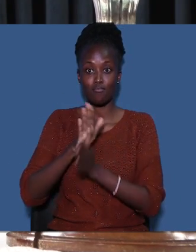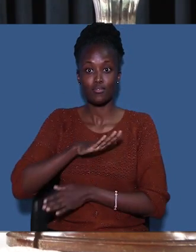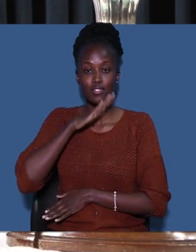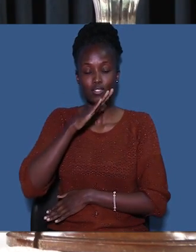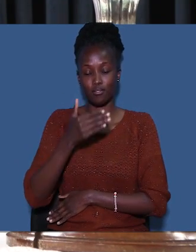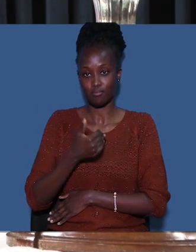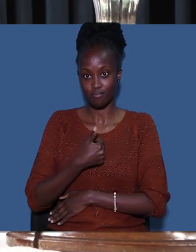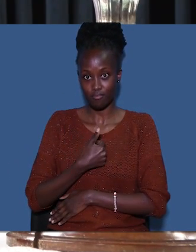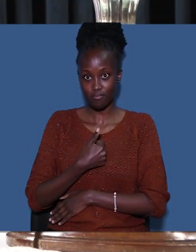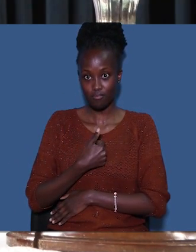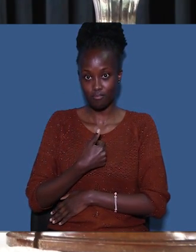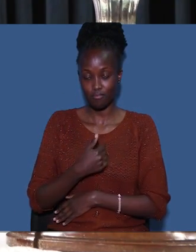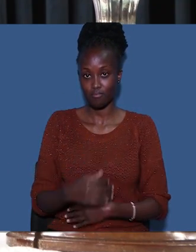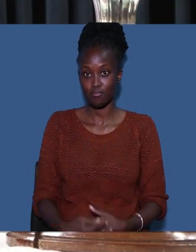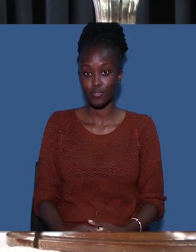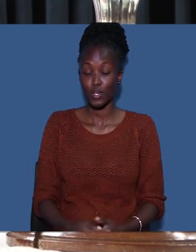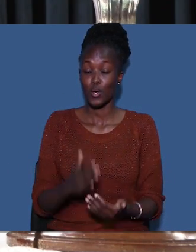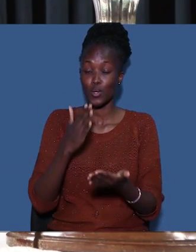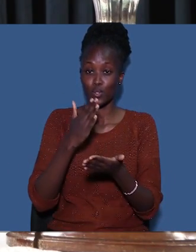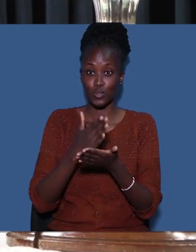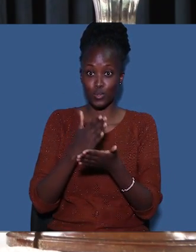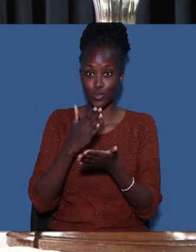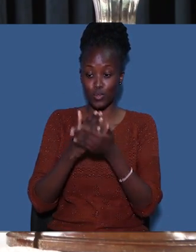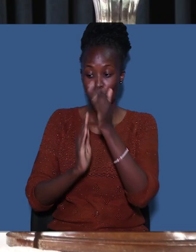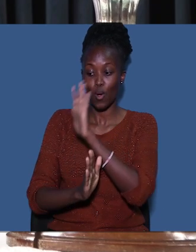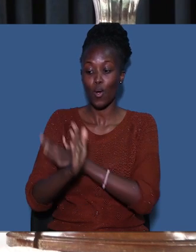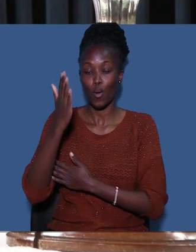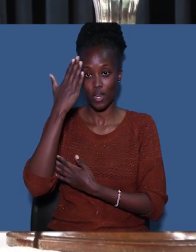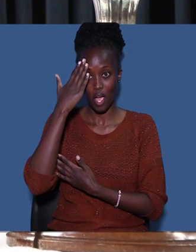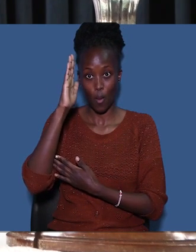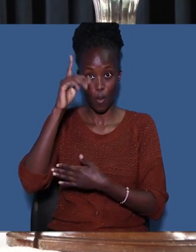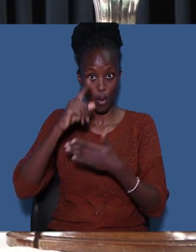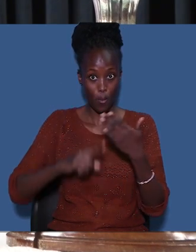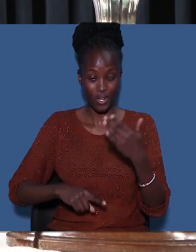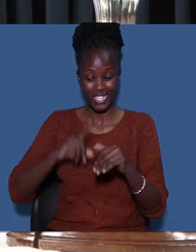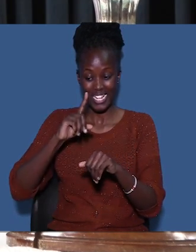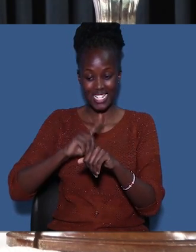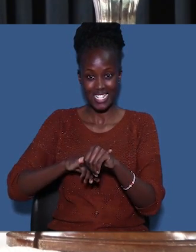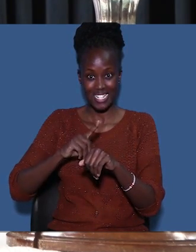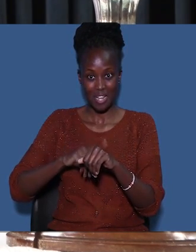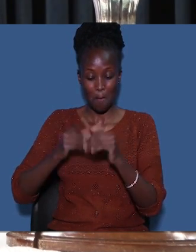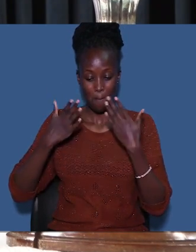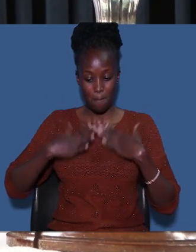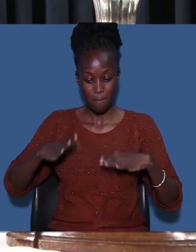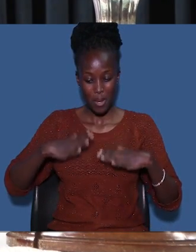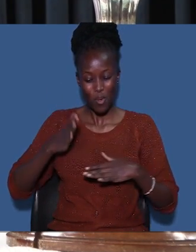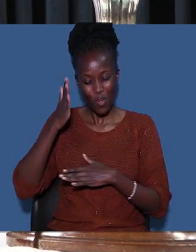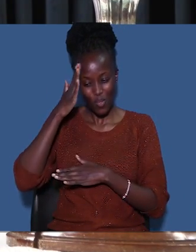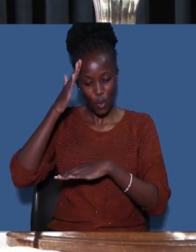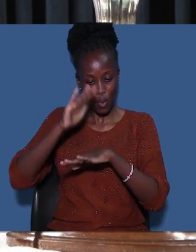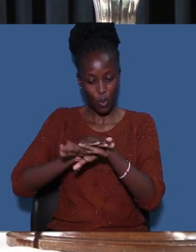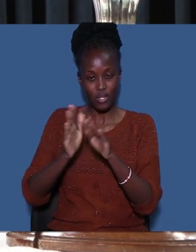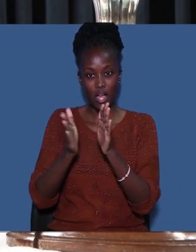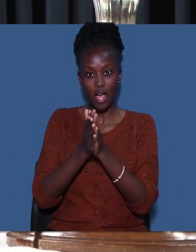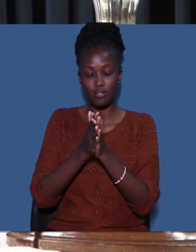Since God knew that with the knowledge of good and evil, his people would become ungovernable, he went ahead to